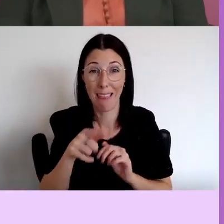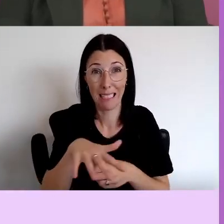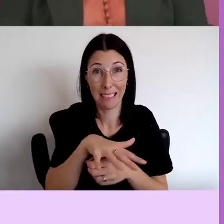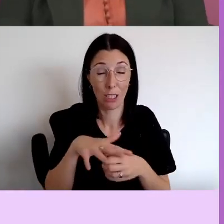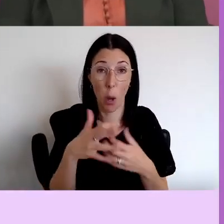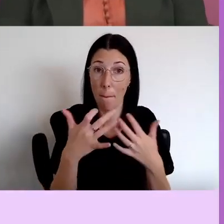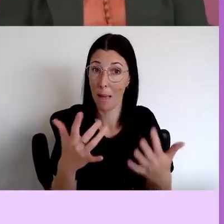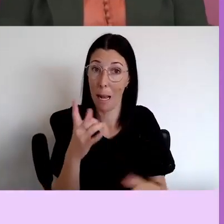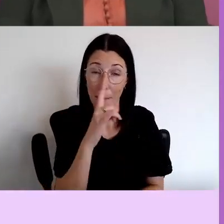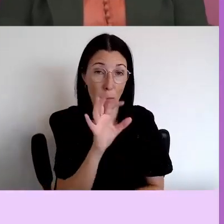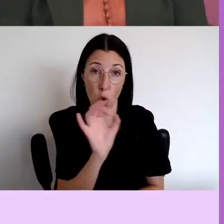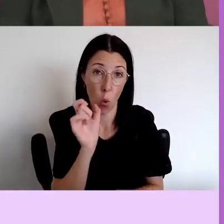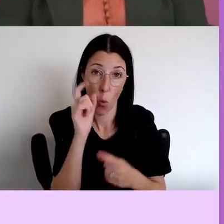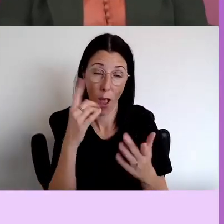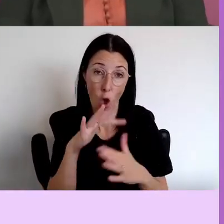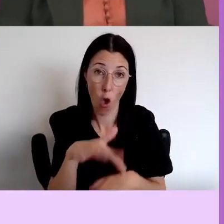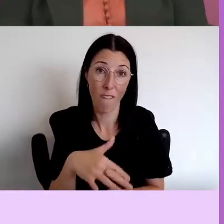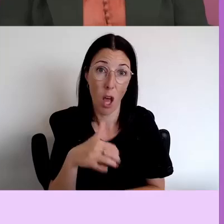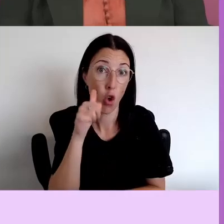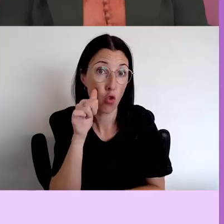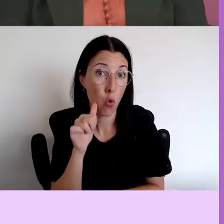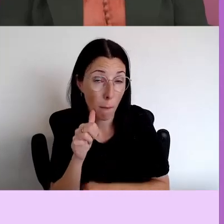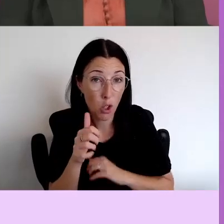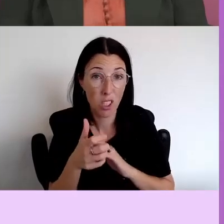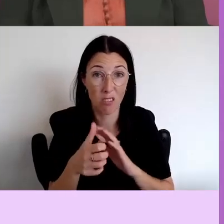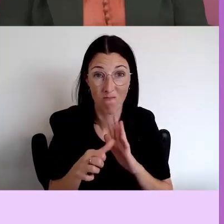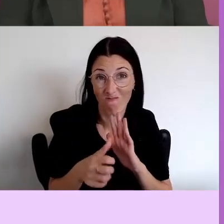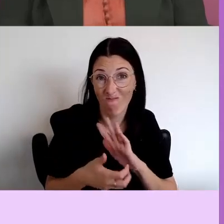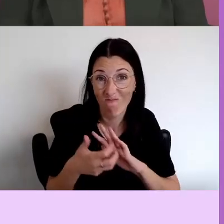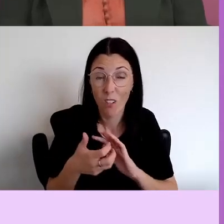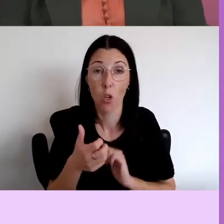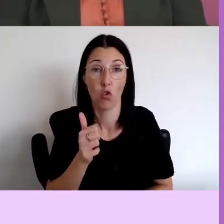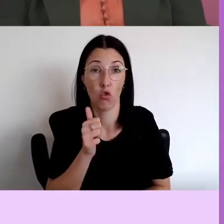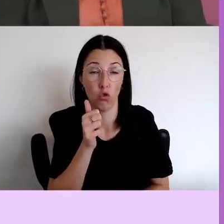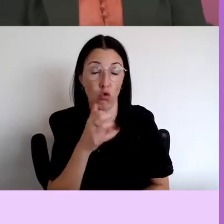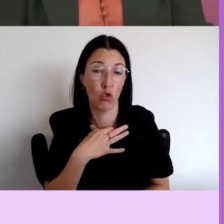corruption risks that they're expected to prevent or manage.